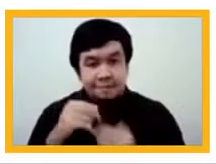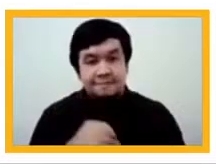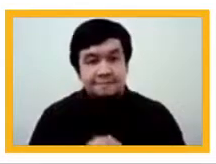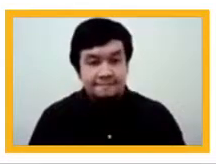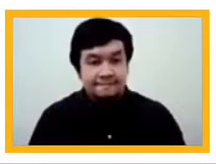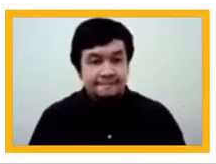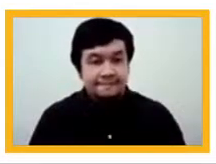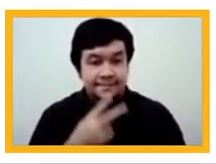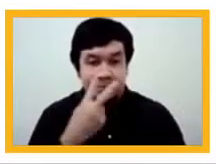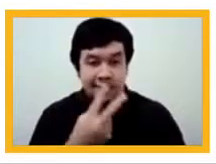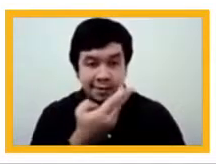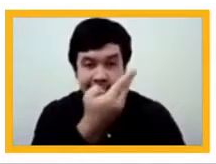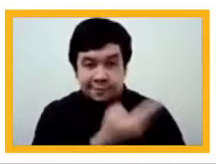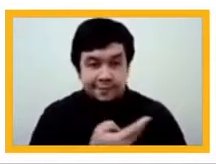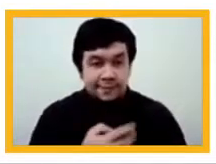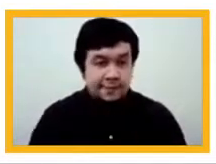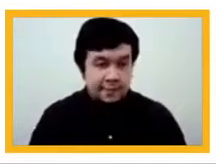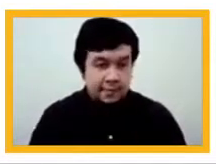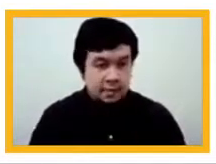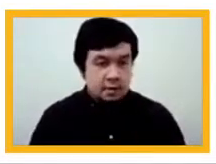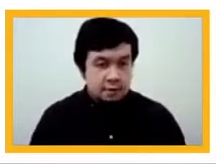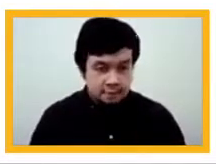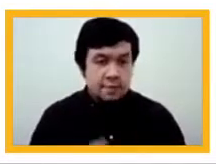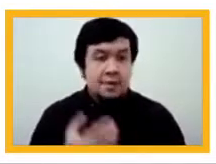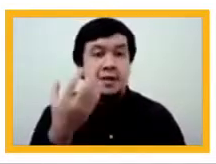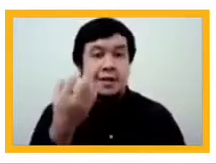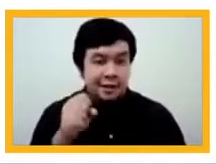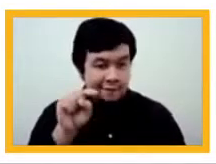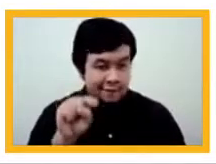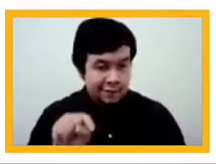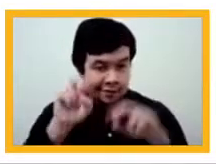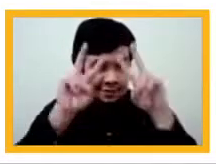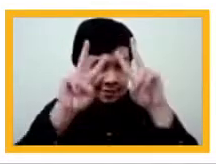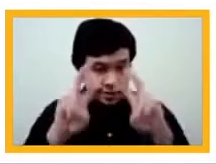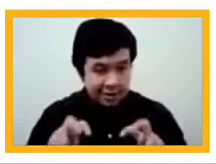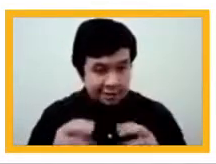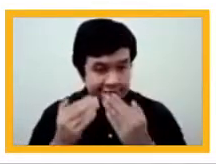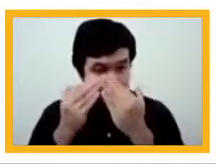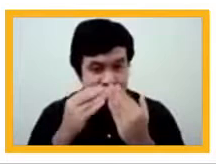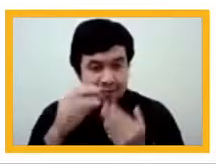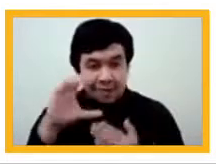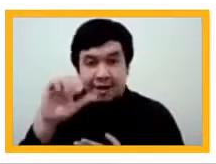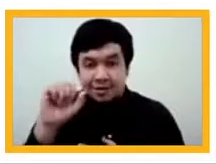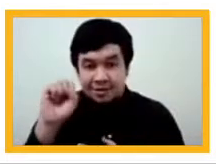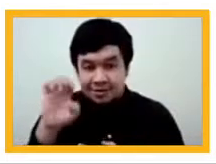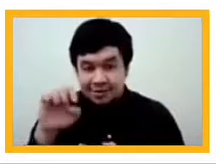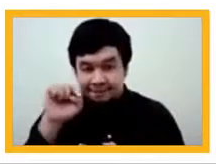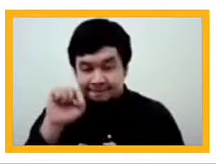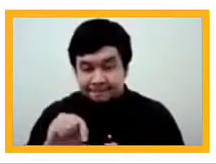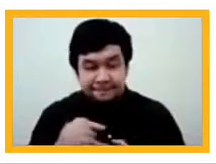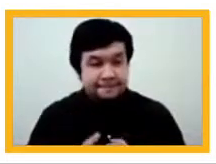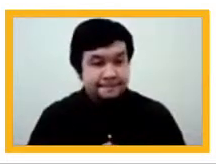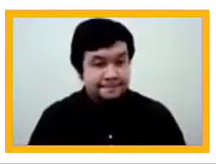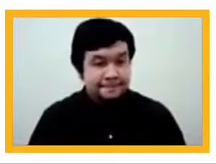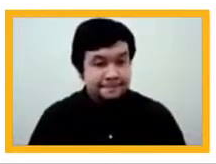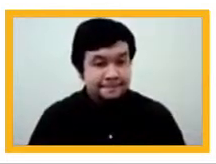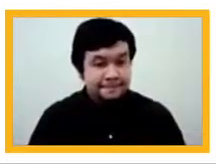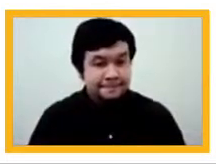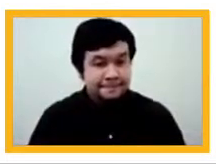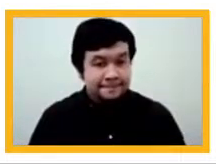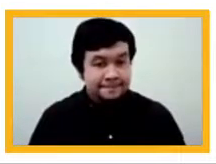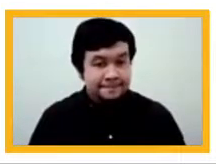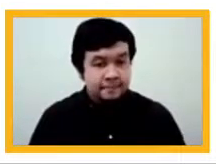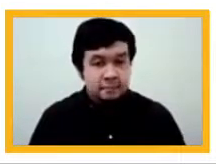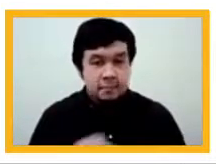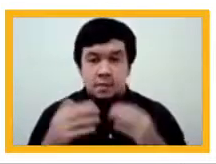studies of each of the mission. First slide shows the innovation example of university